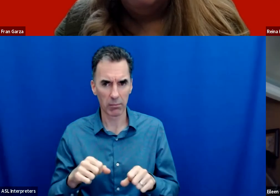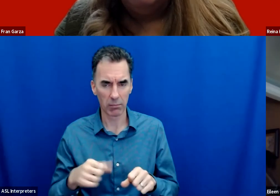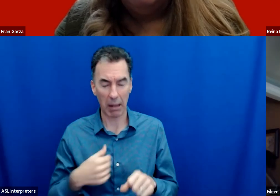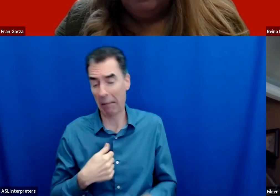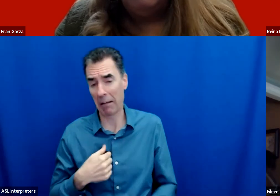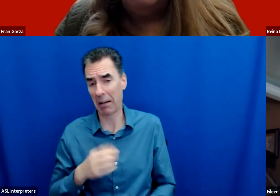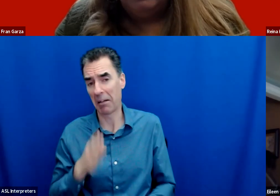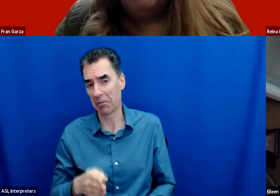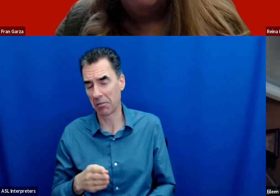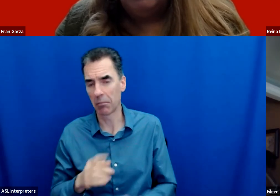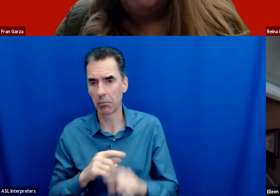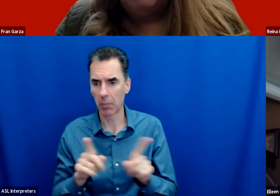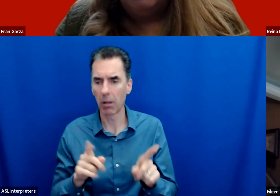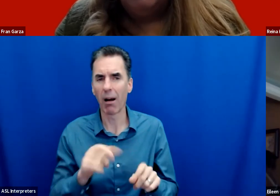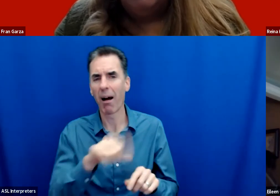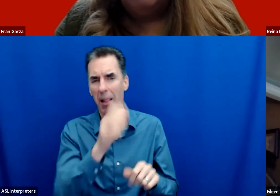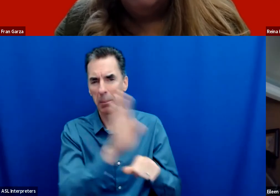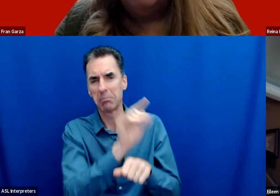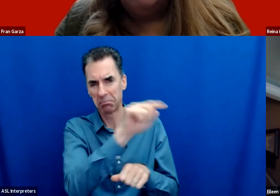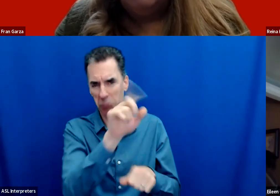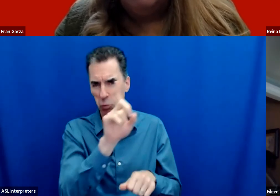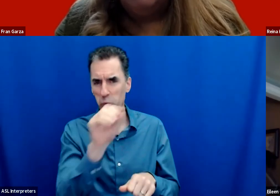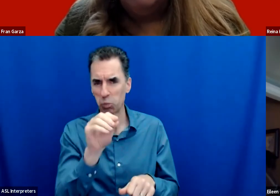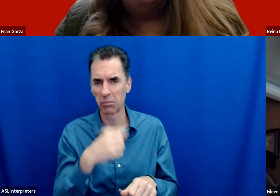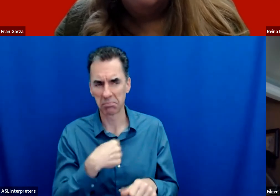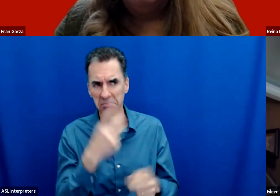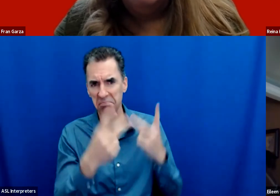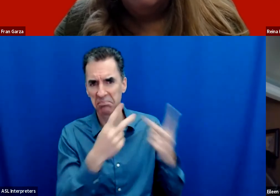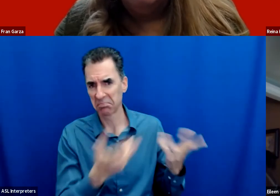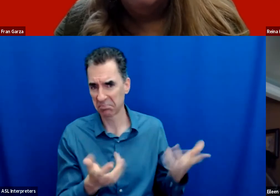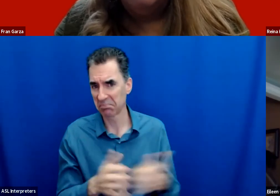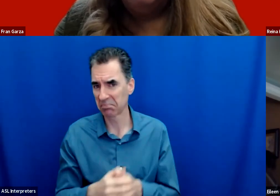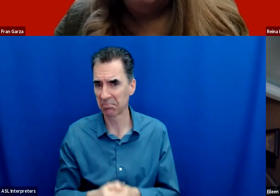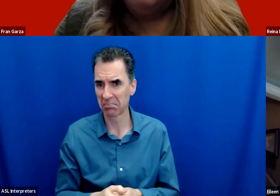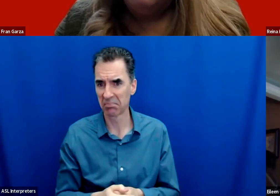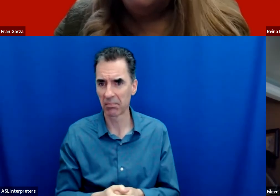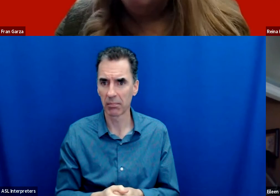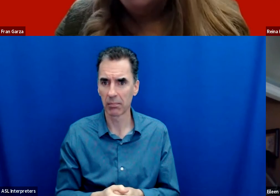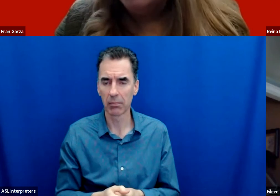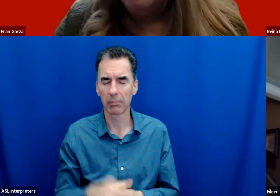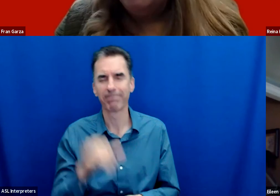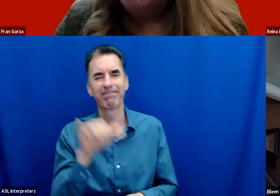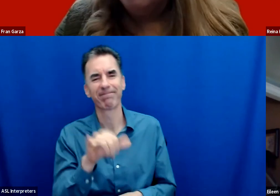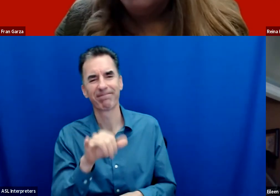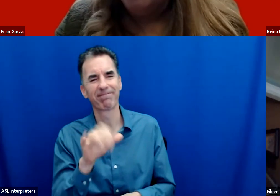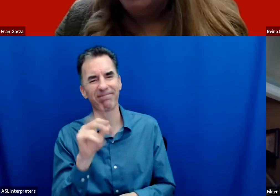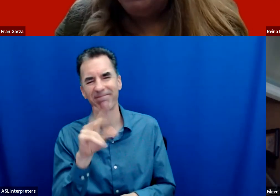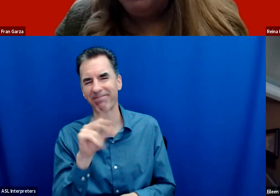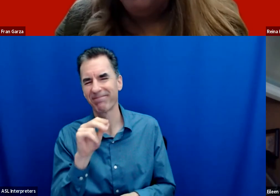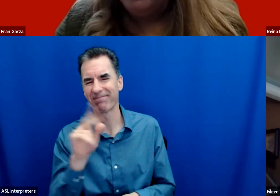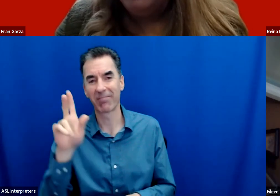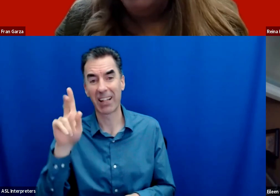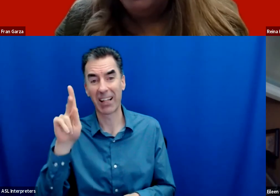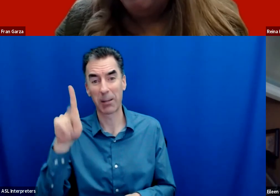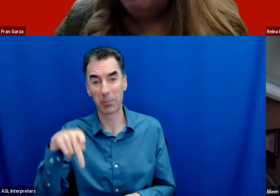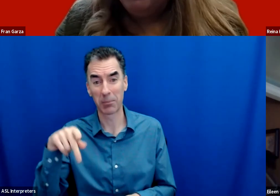but I've been to businesses where that is done. That was my question. Yeah, unfortunately, not Kaiser